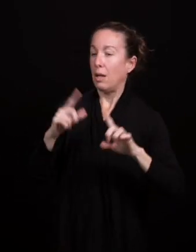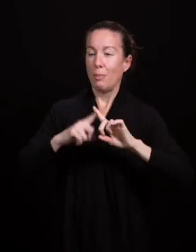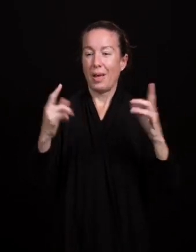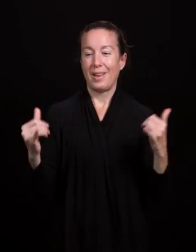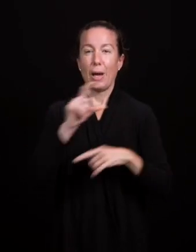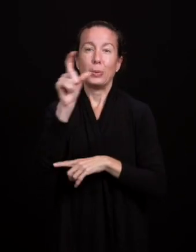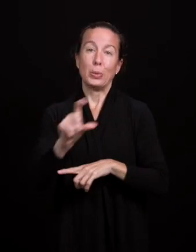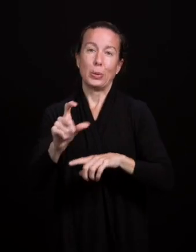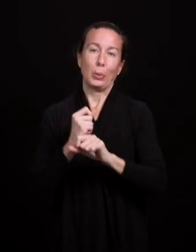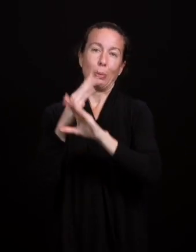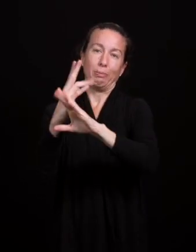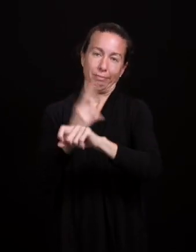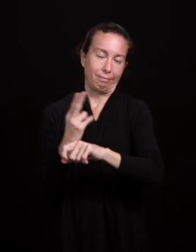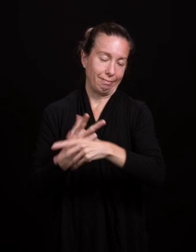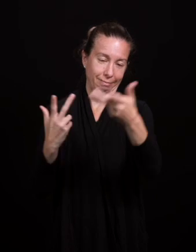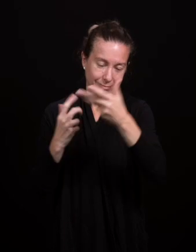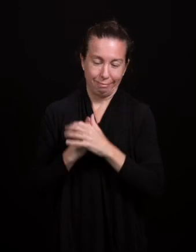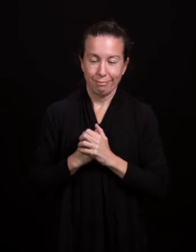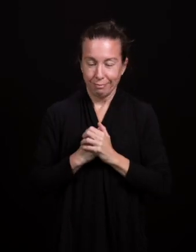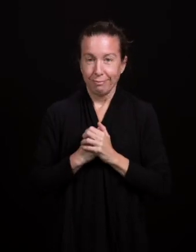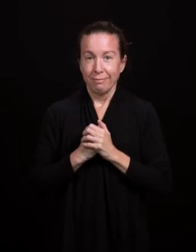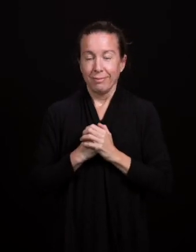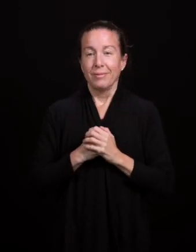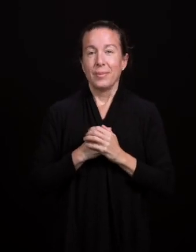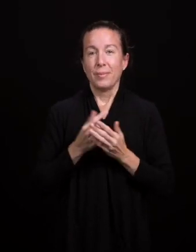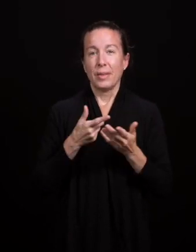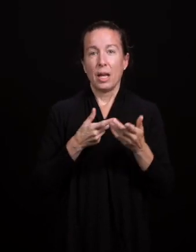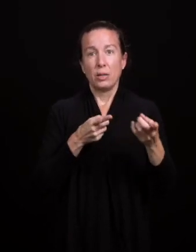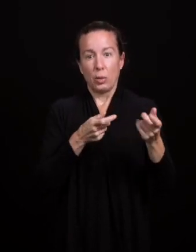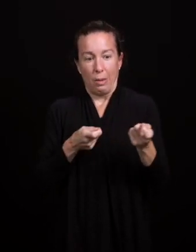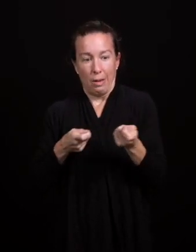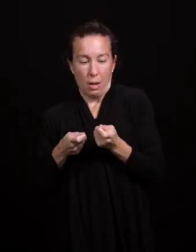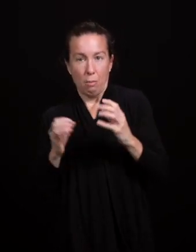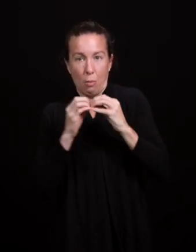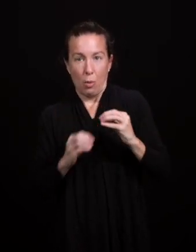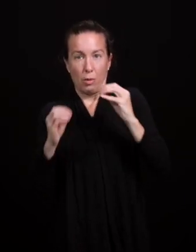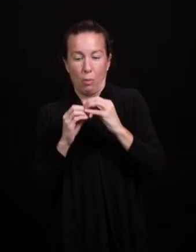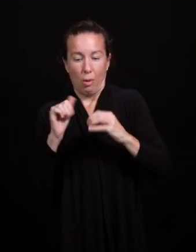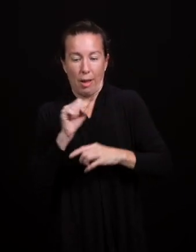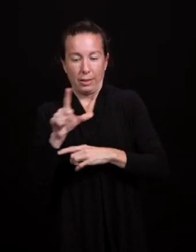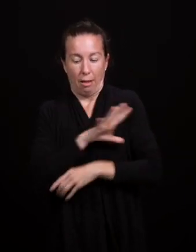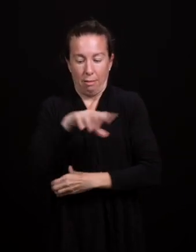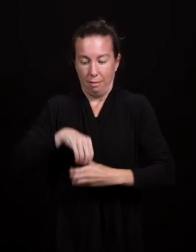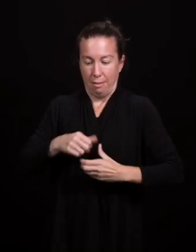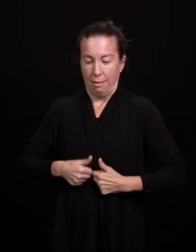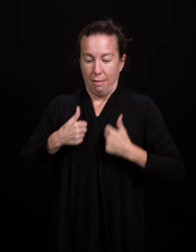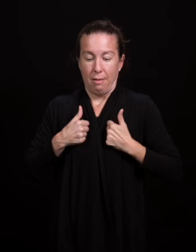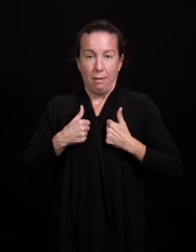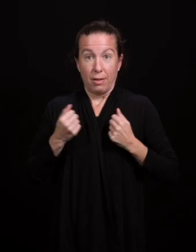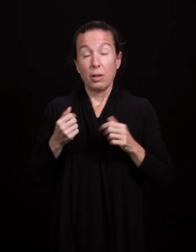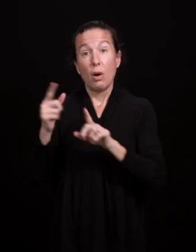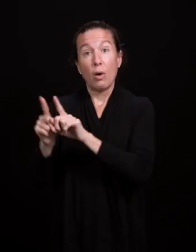via Zoom. And we have continued to integrate ASL more and more into our lives. We would also have